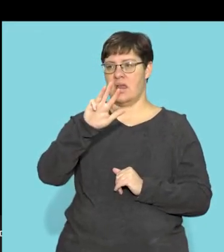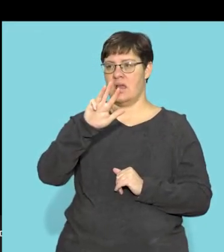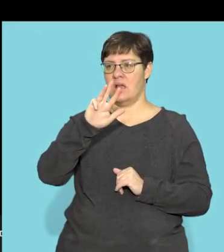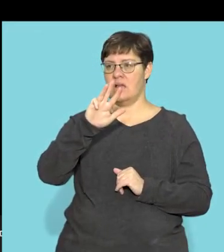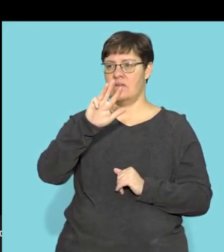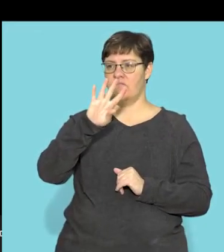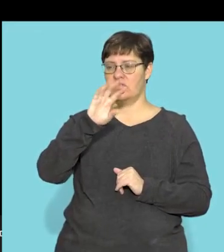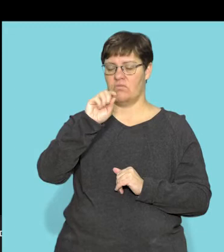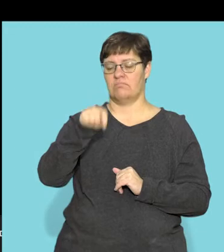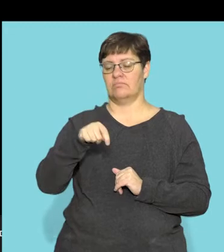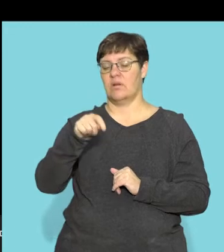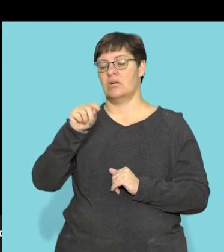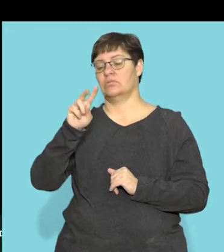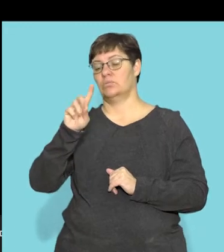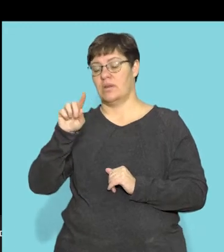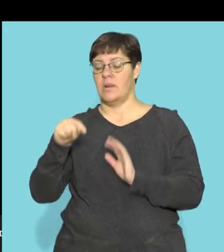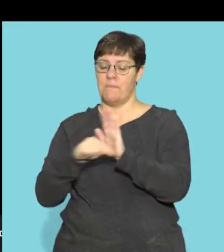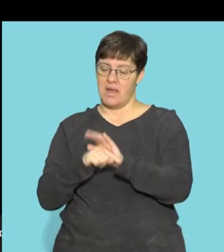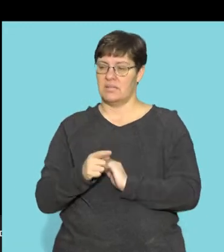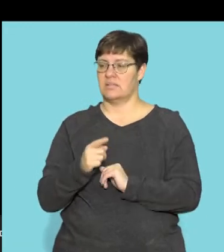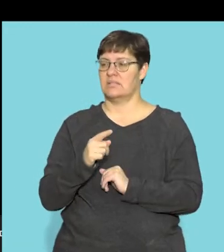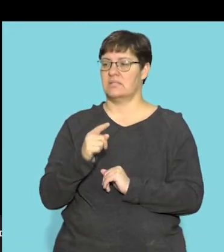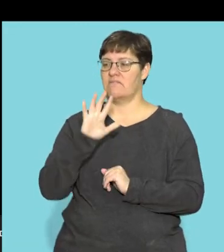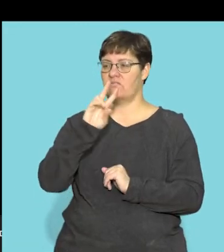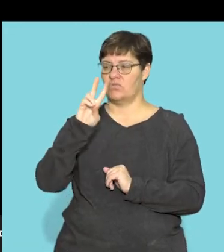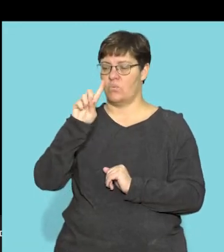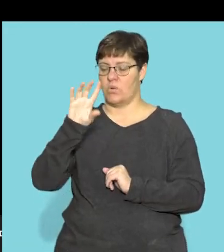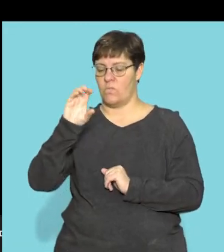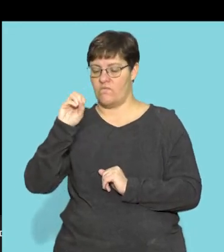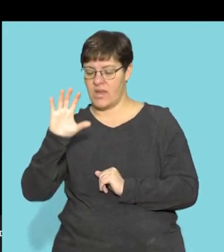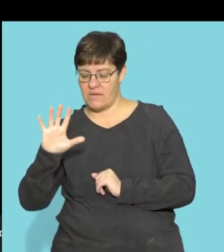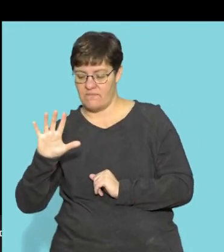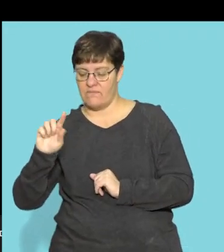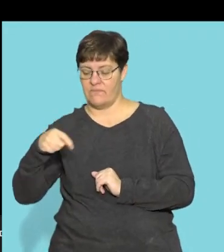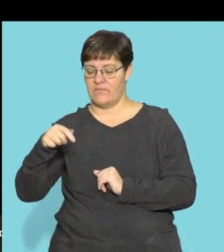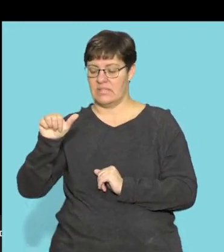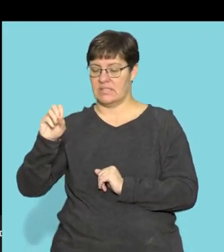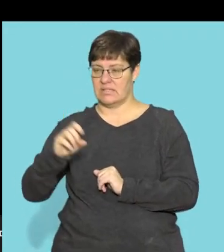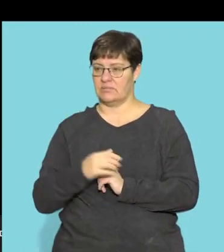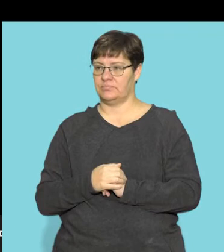709,940, 21 minus